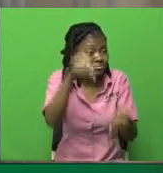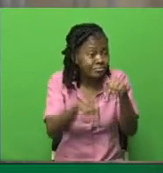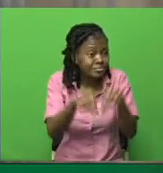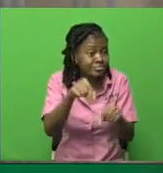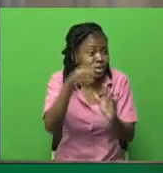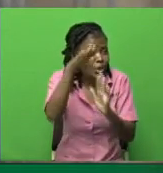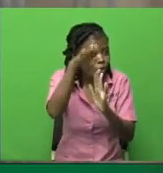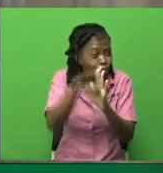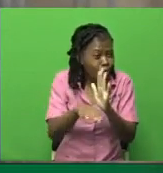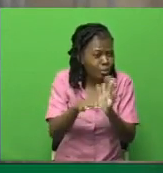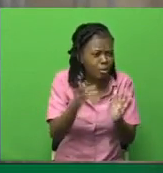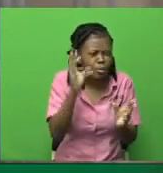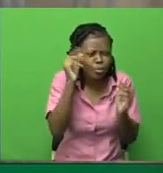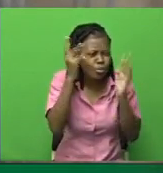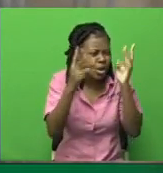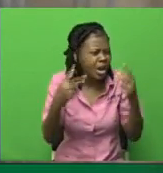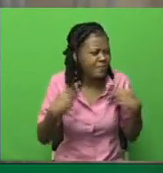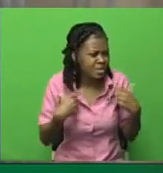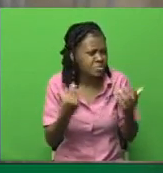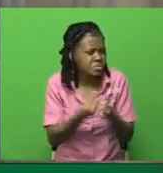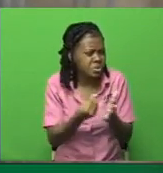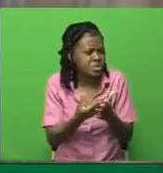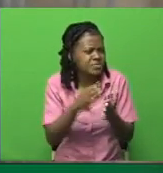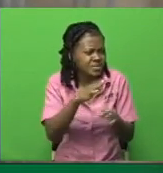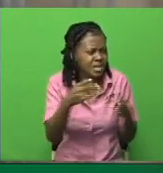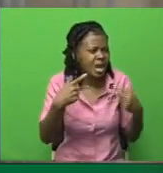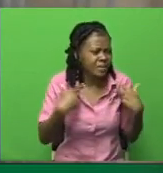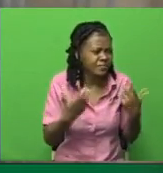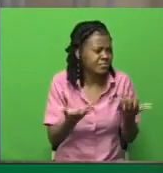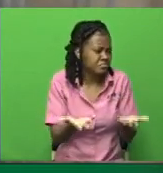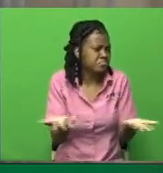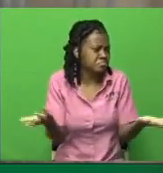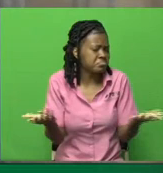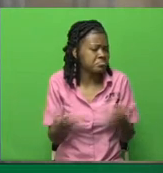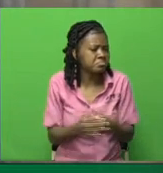we raise the minimum wage not once we raise it twice